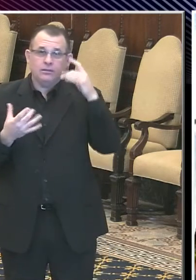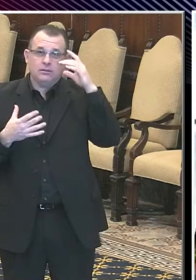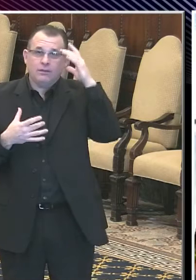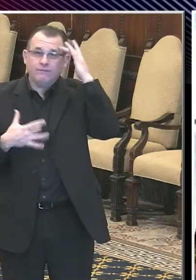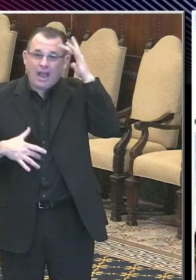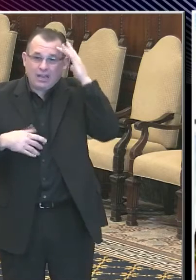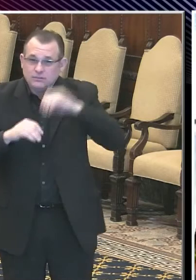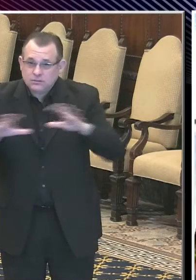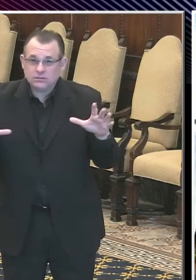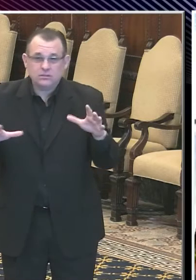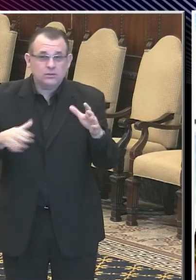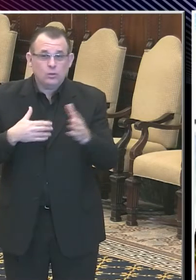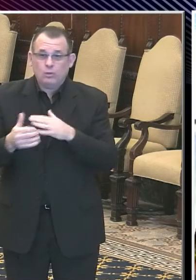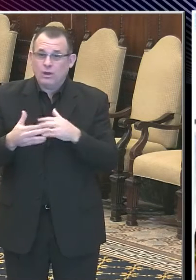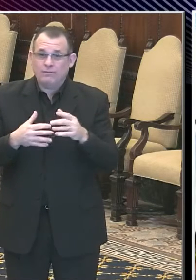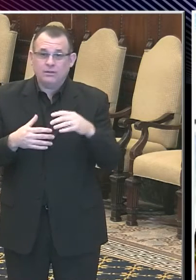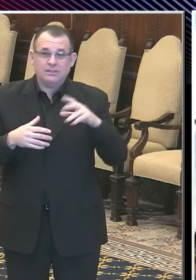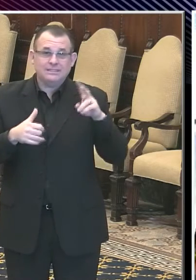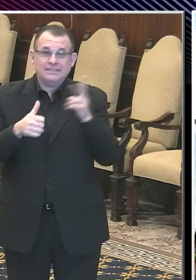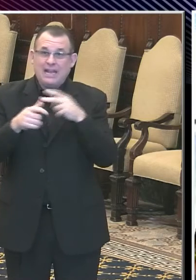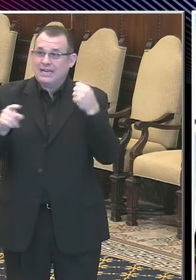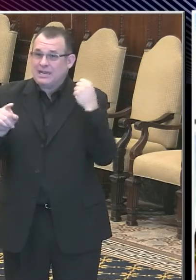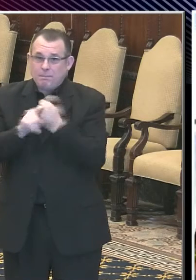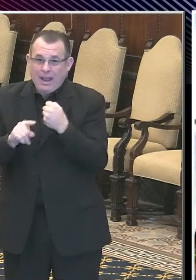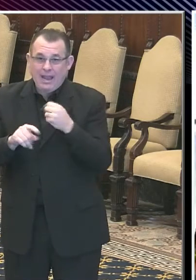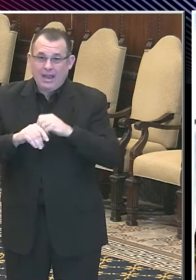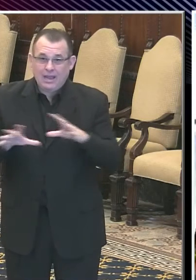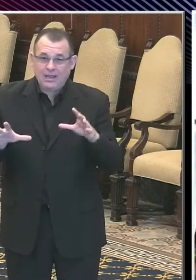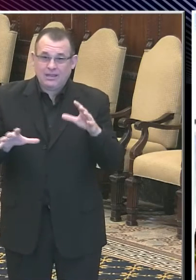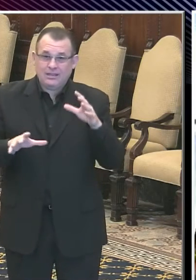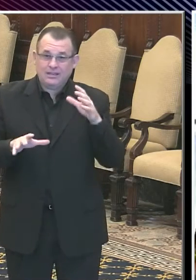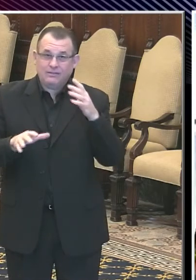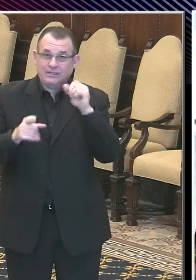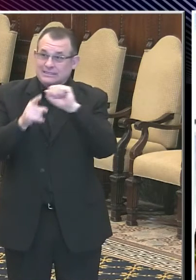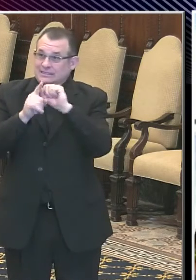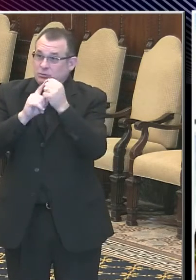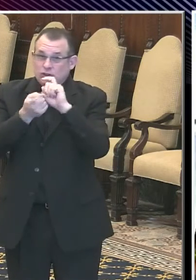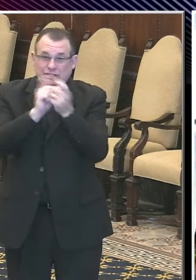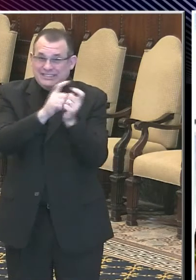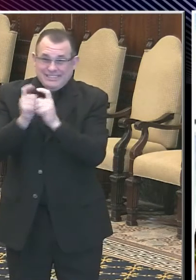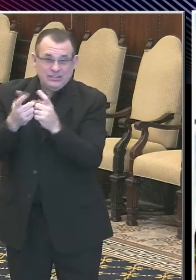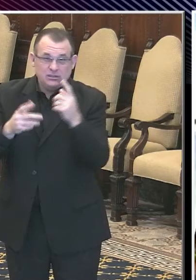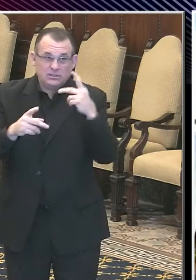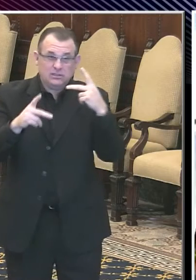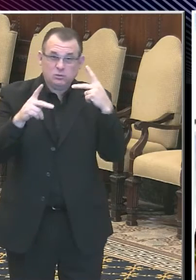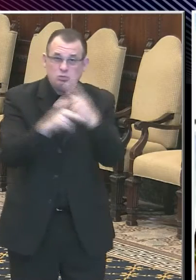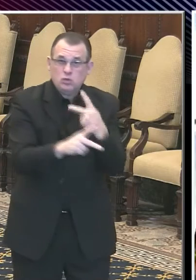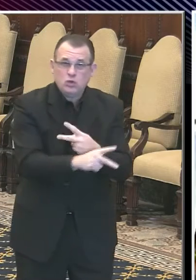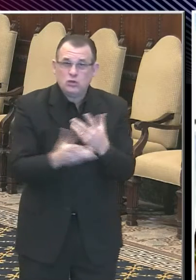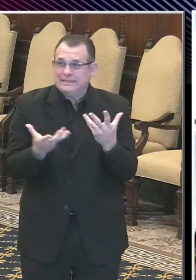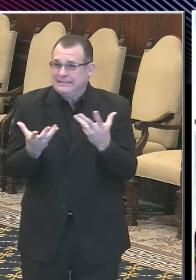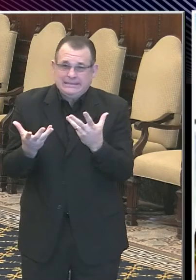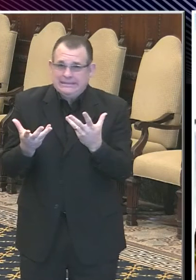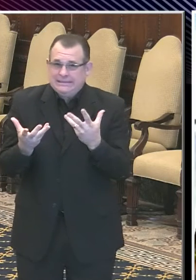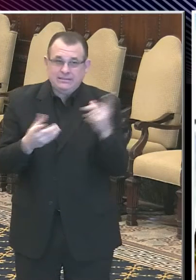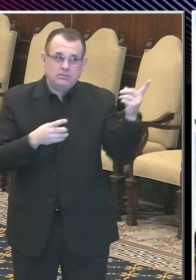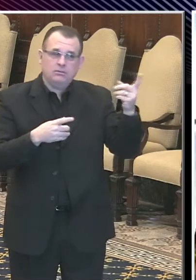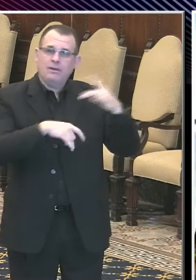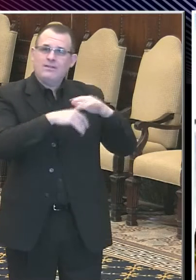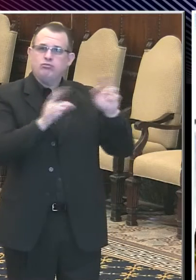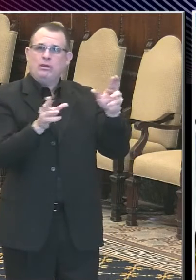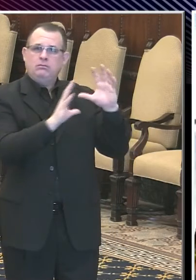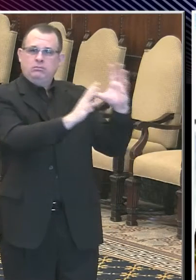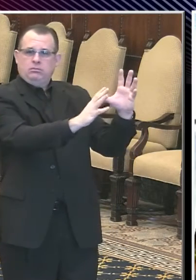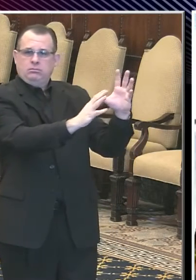as a second wave or just circumstances change. And I wouldn't say that this was a financial